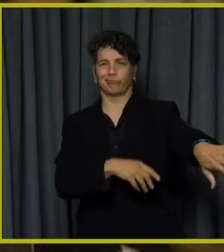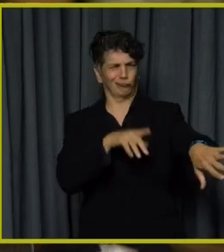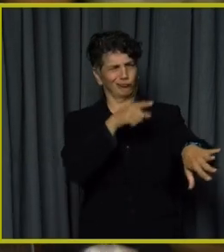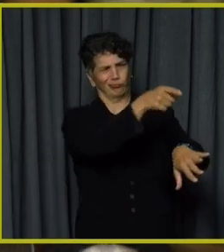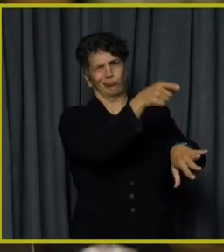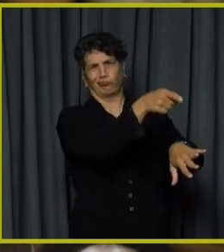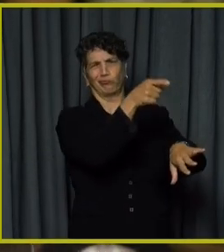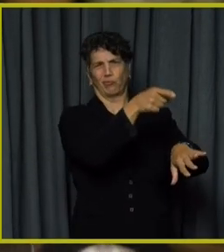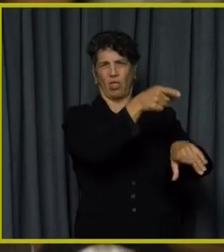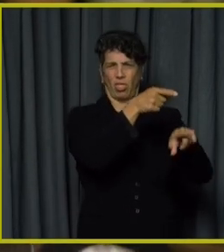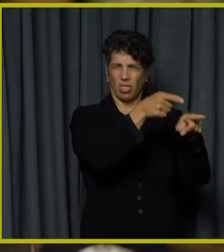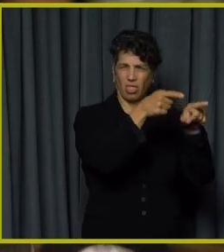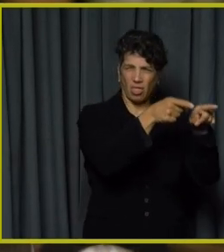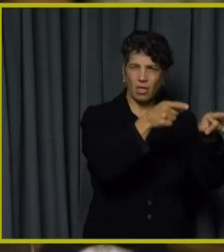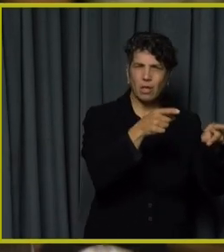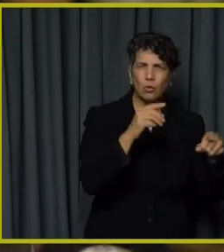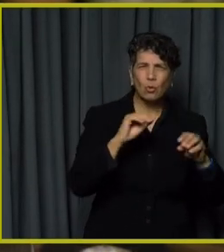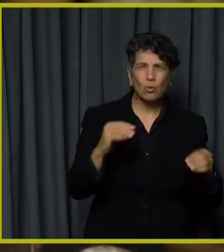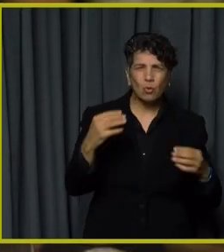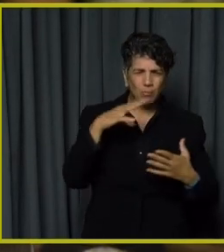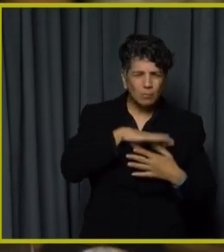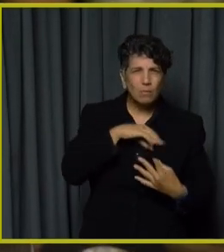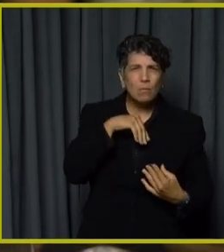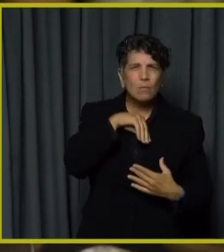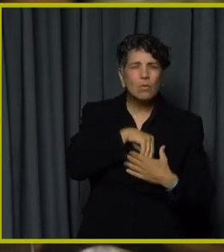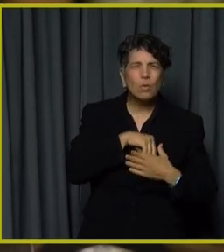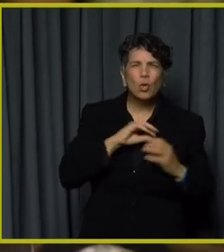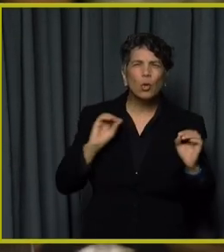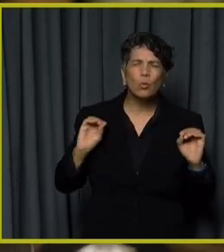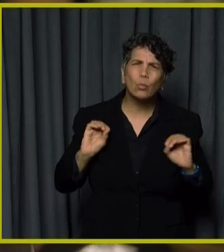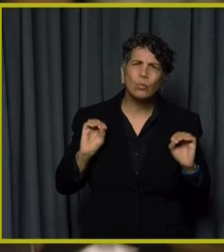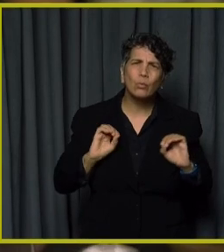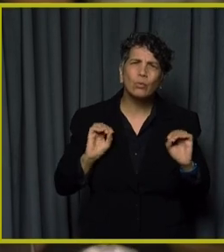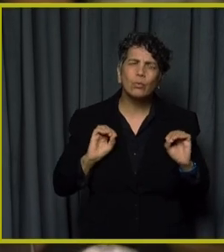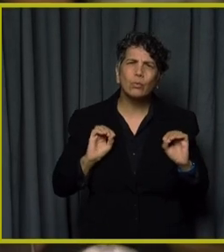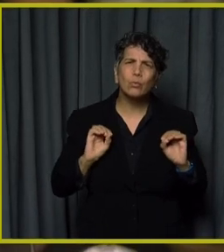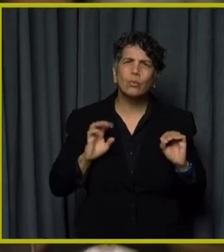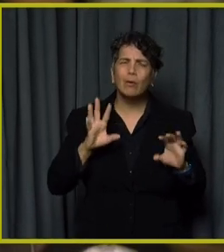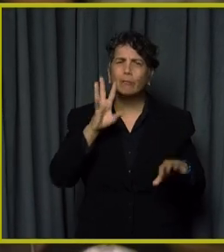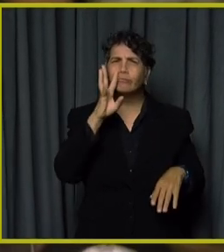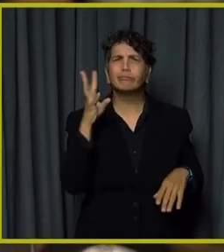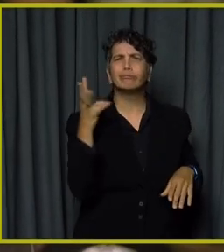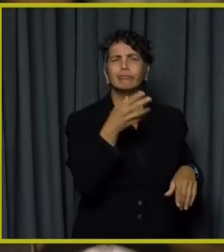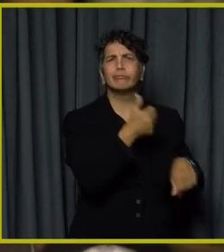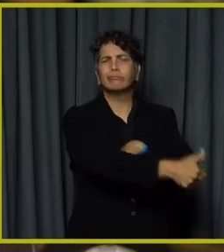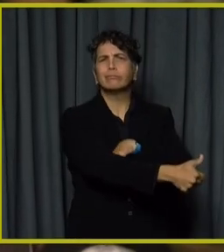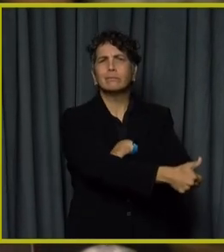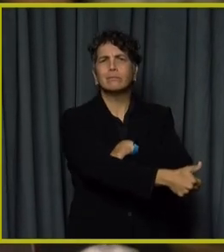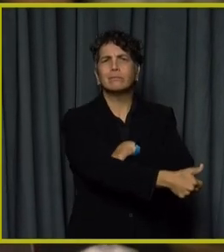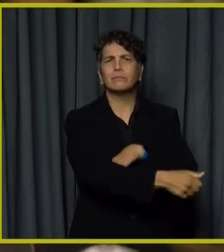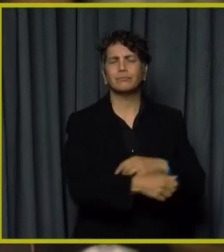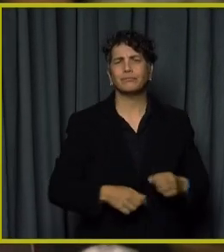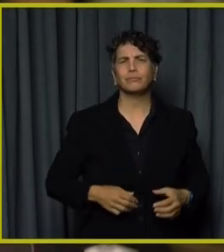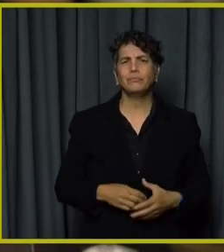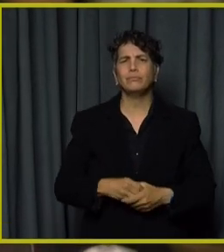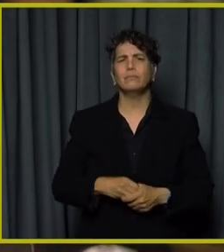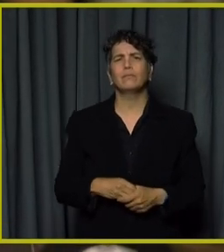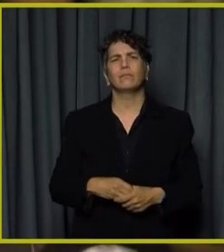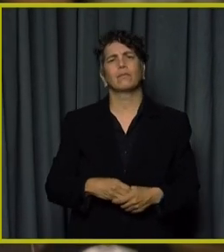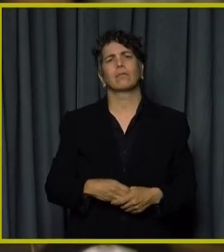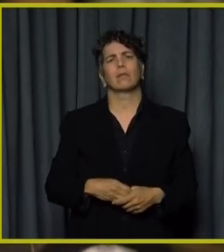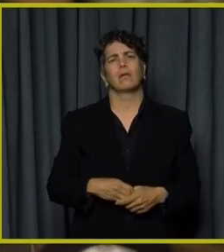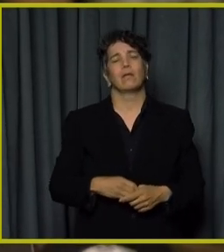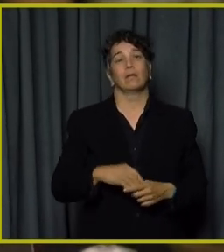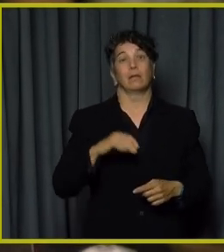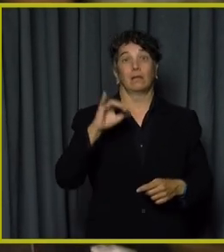that if I was a better person, I wouldn't be in these circumstances. And the sad part is, they almost had me believe in that.